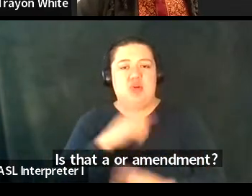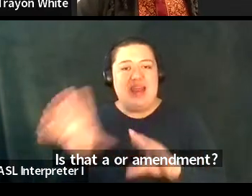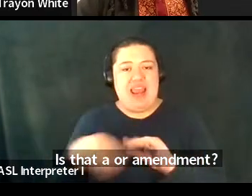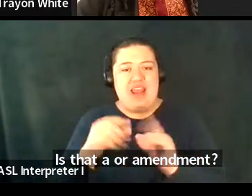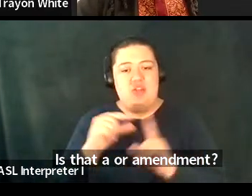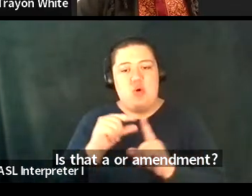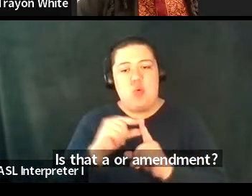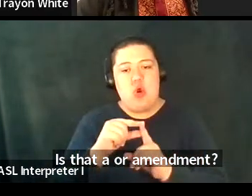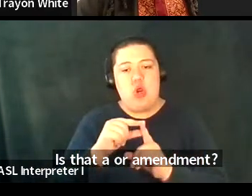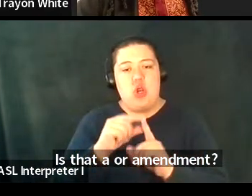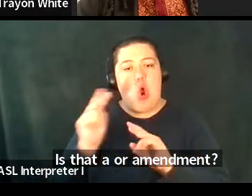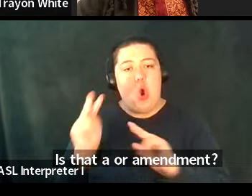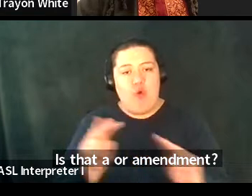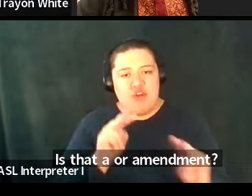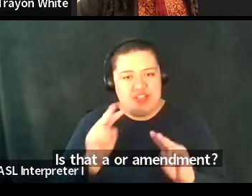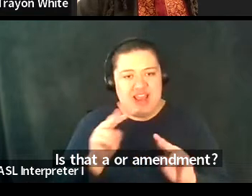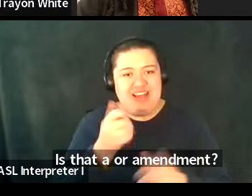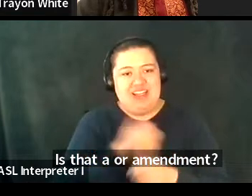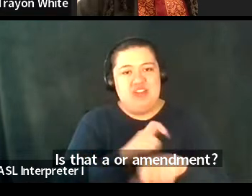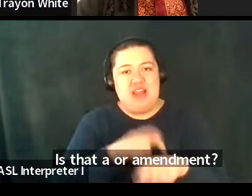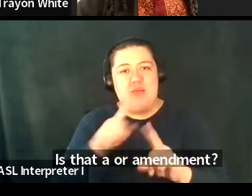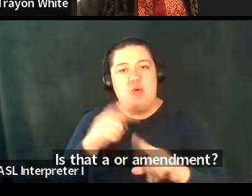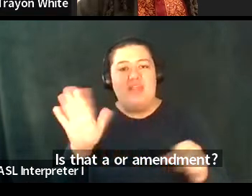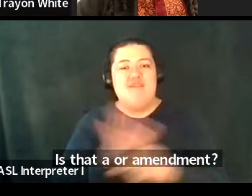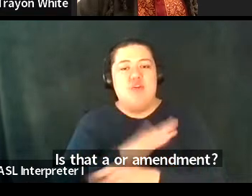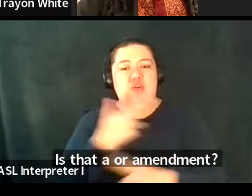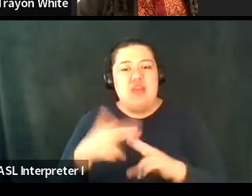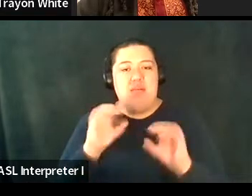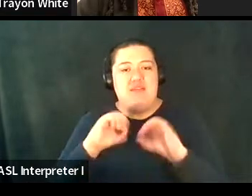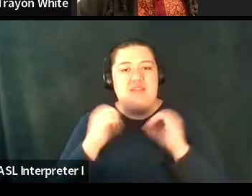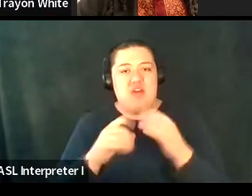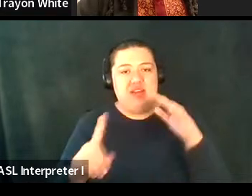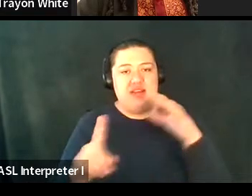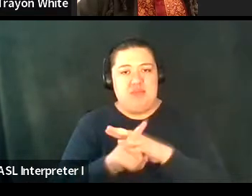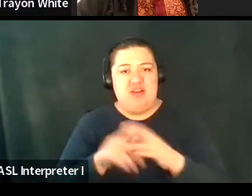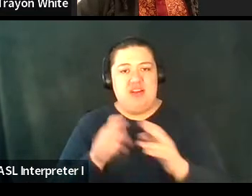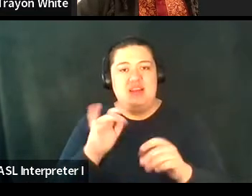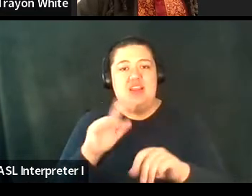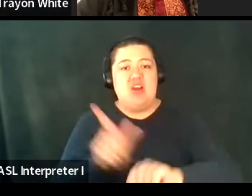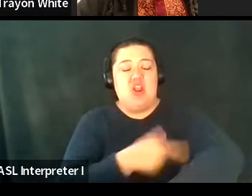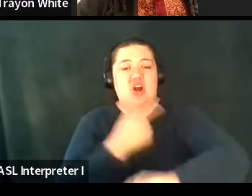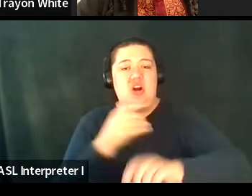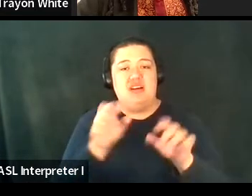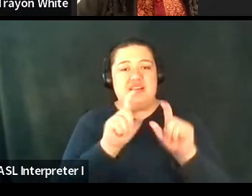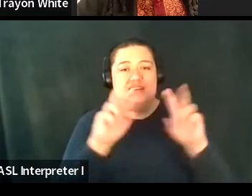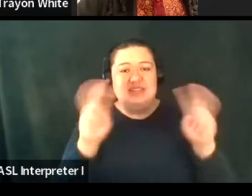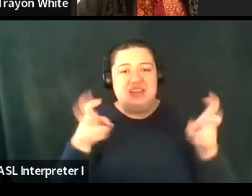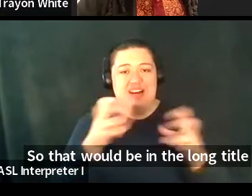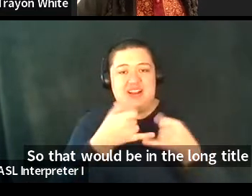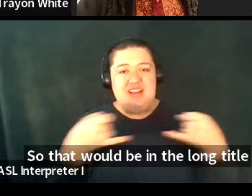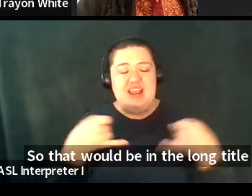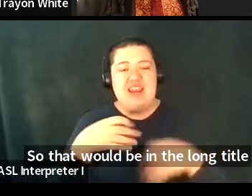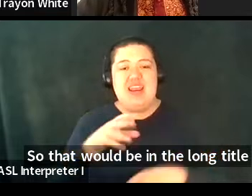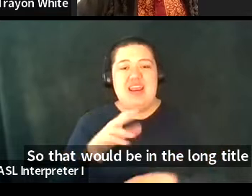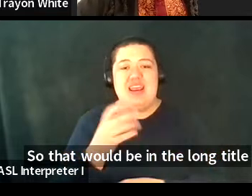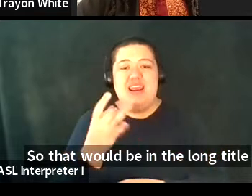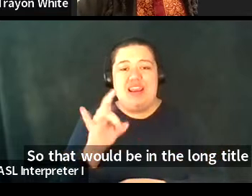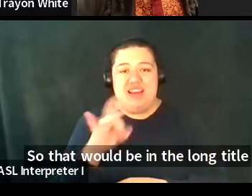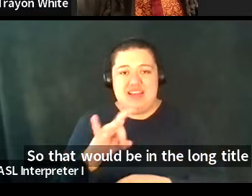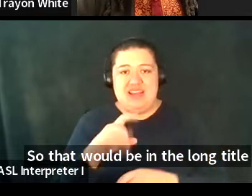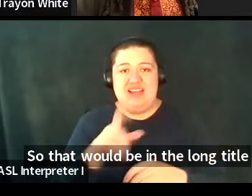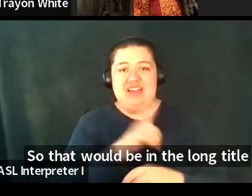word oversight at each time when the full name of the office appears. So that would be in the long title on line 18, the name of the legislation on